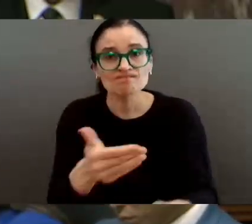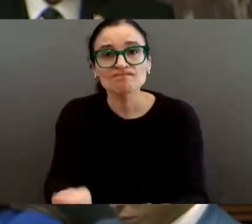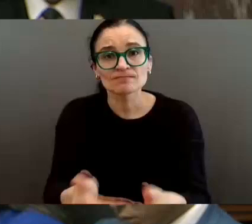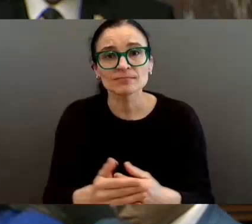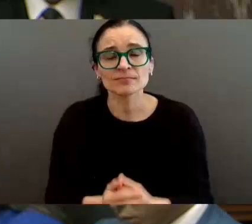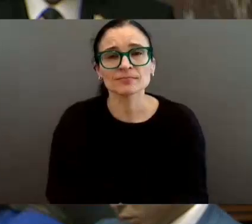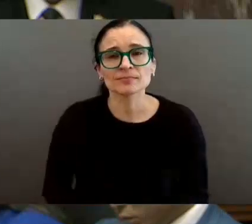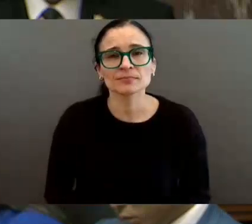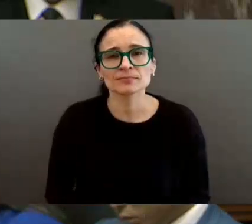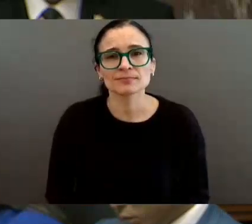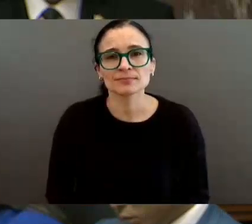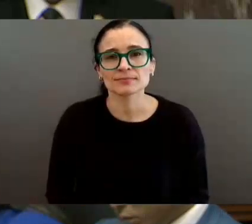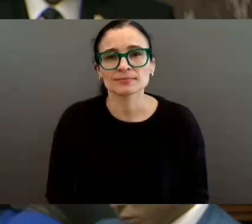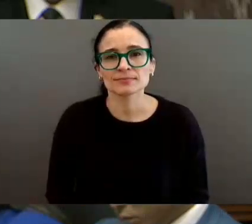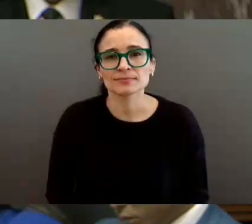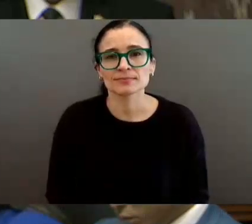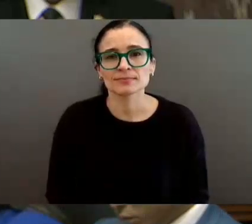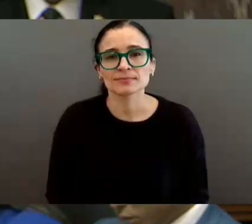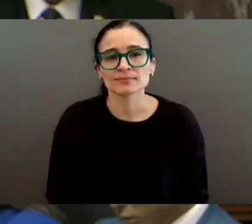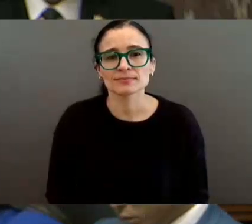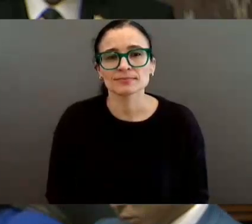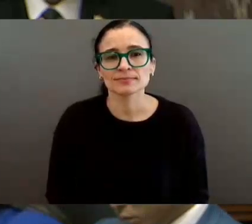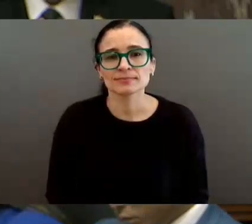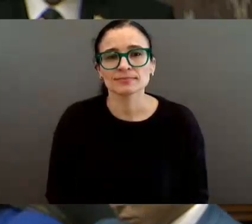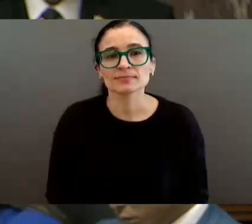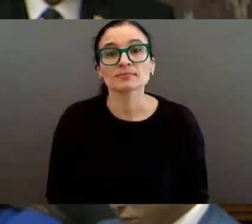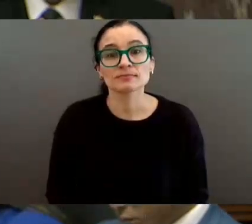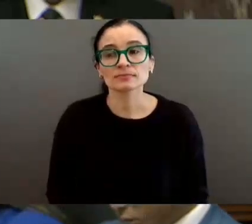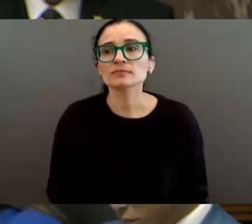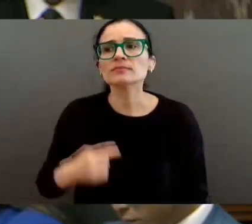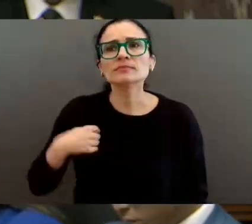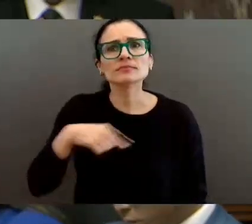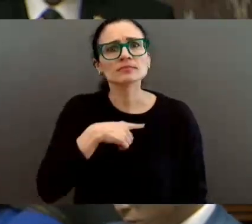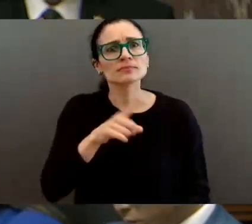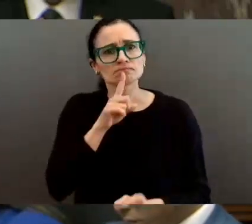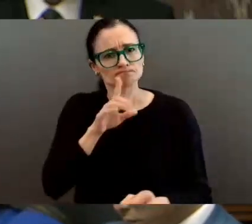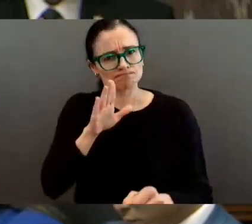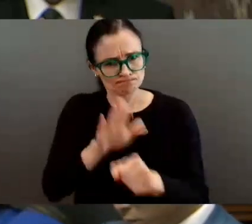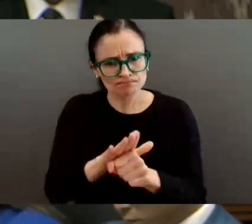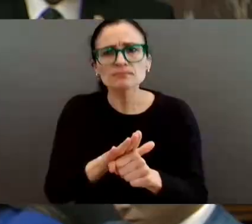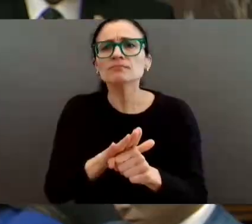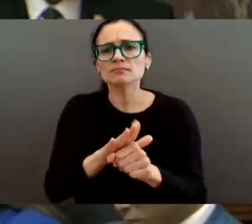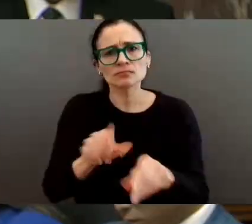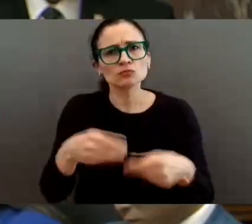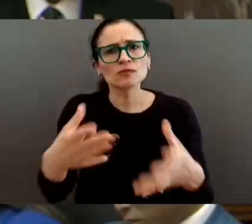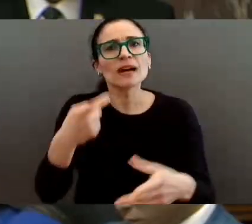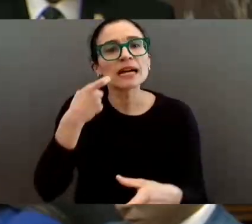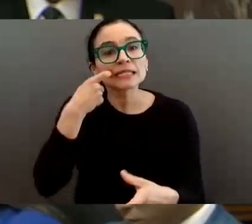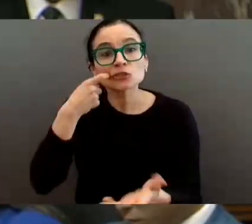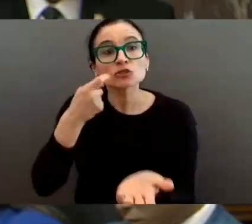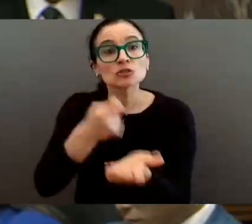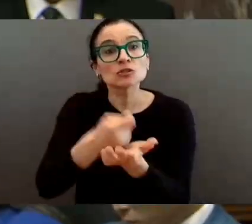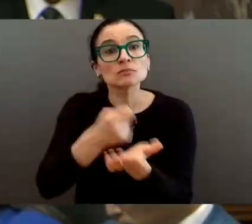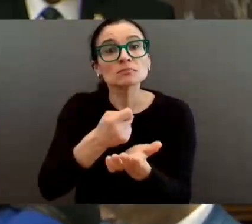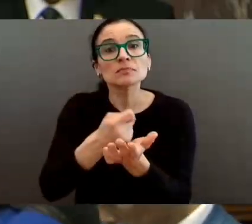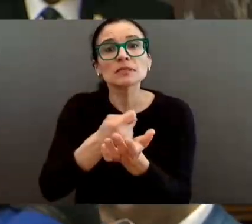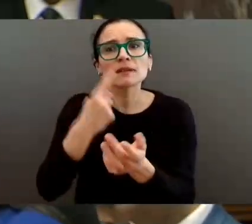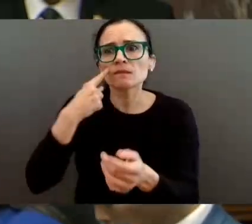Fulfilling our commitment to have addiction treatment on demand for the people that need it most.